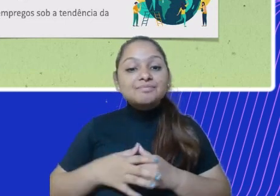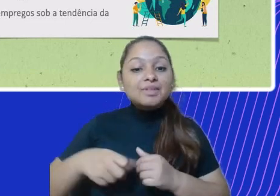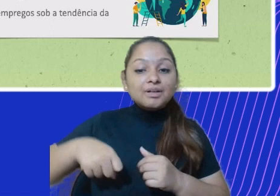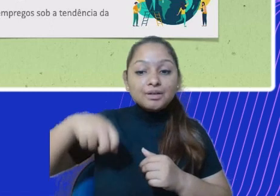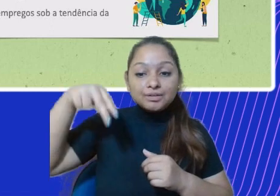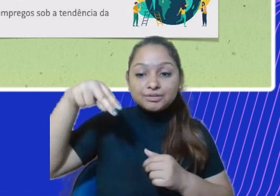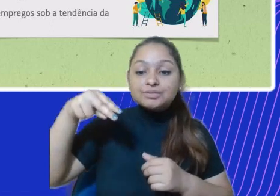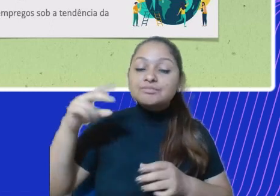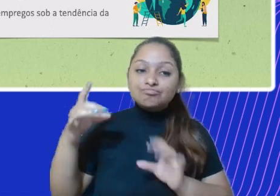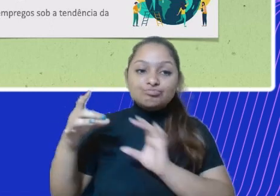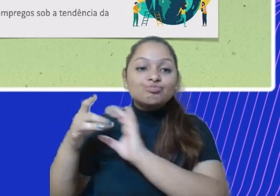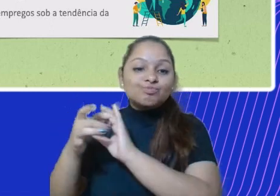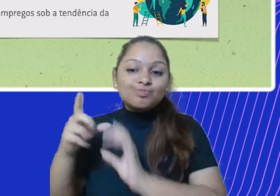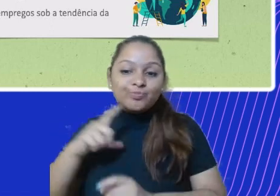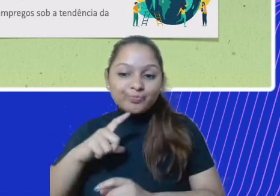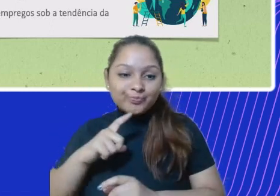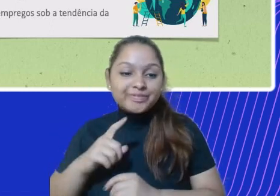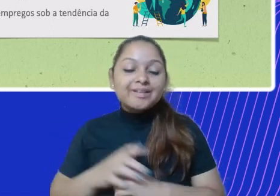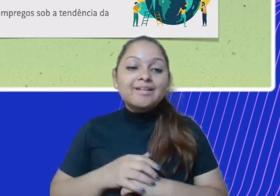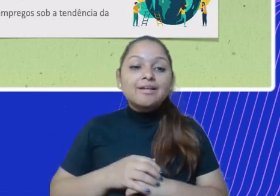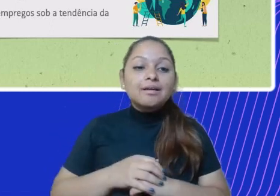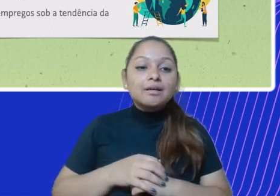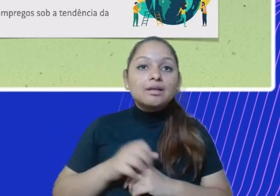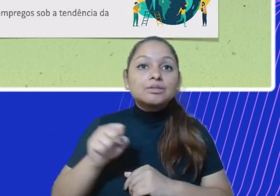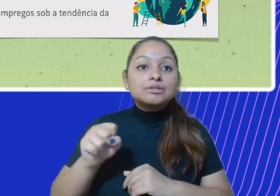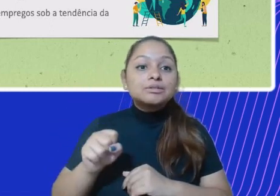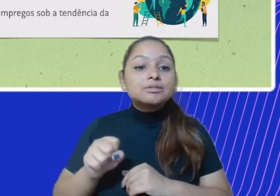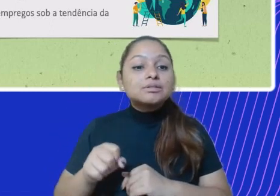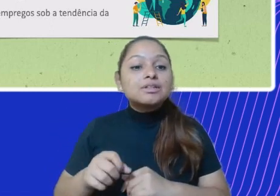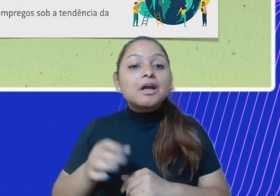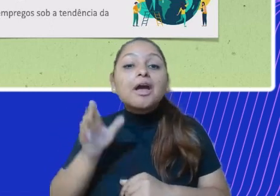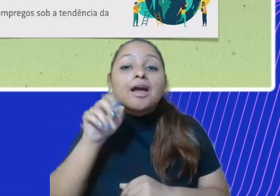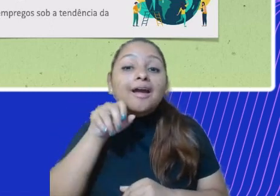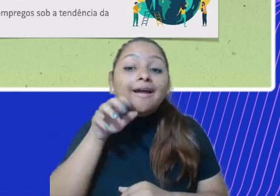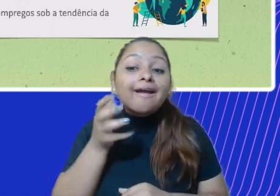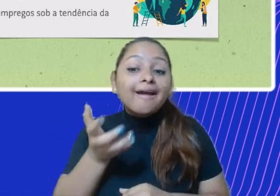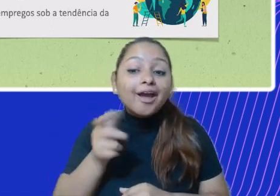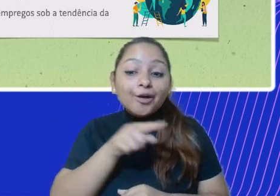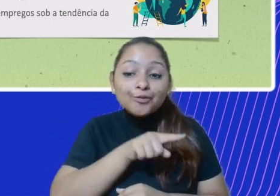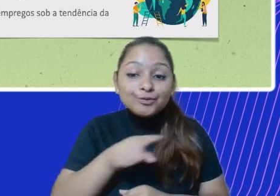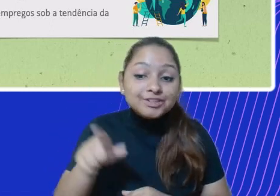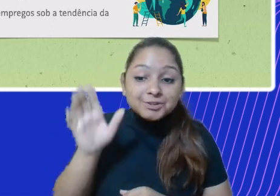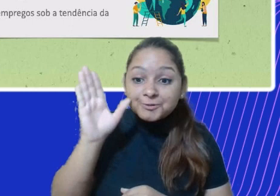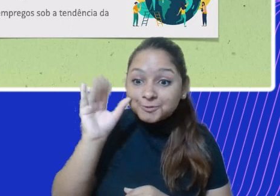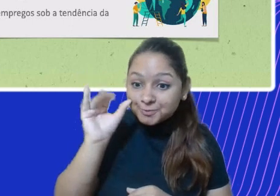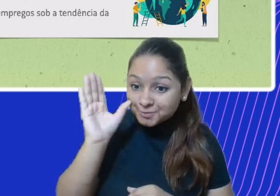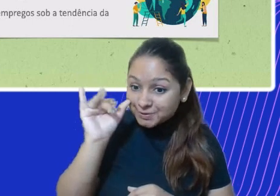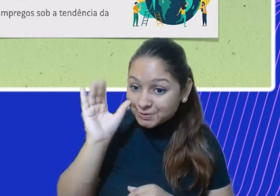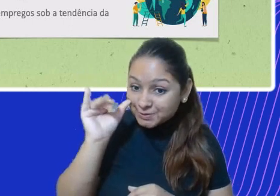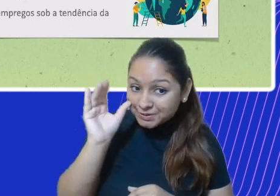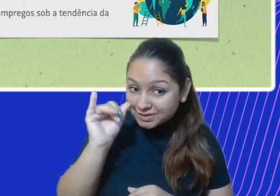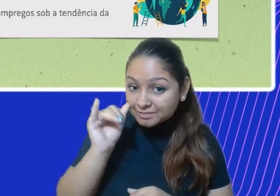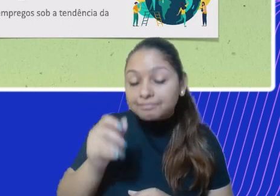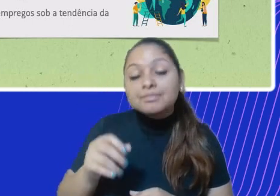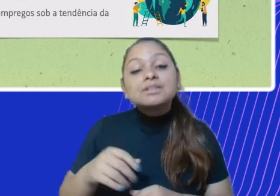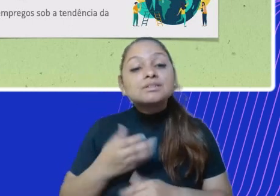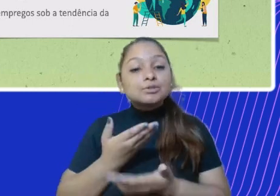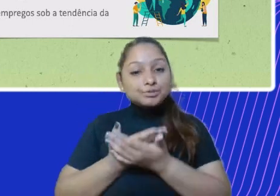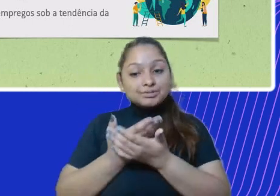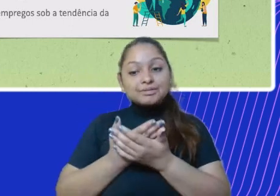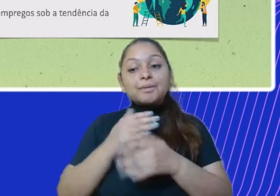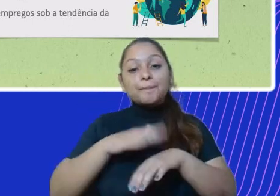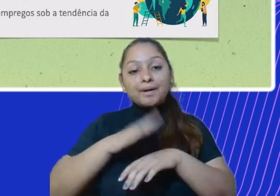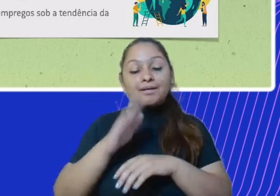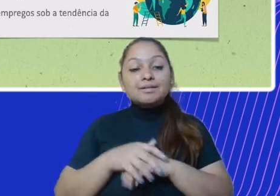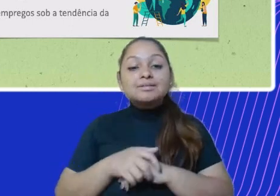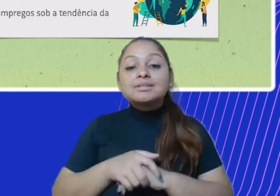with Suzano in the Reimagine program. I just want to make you curious and leave you